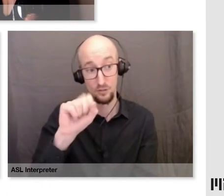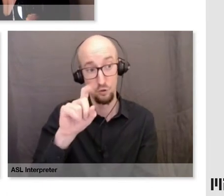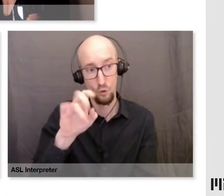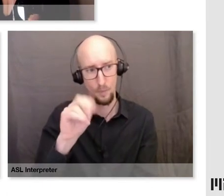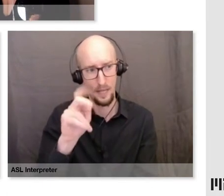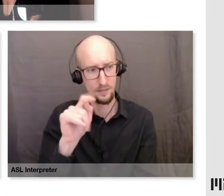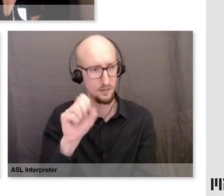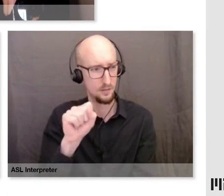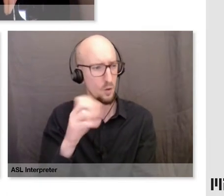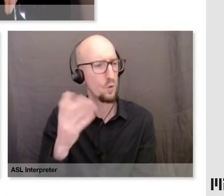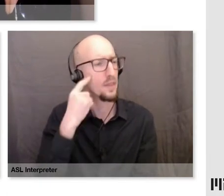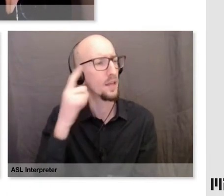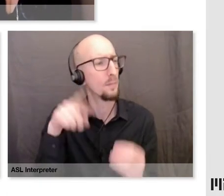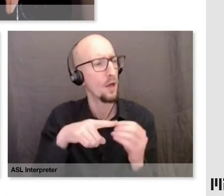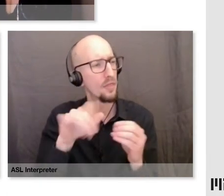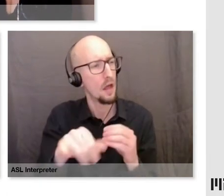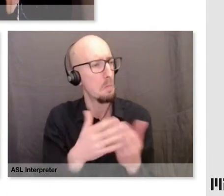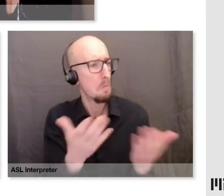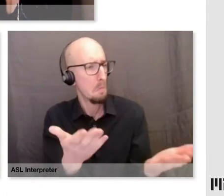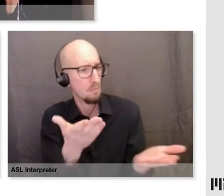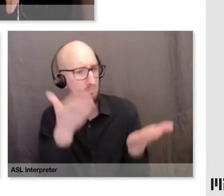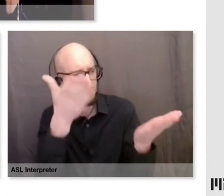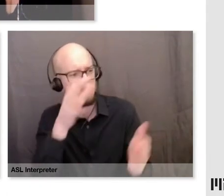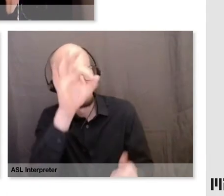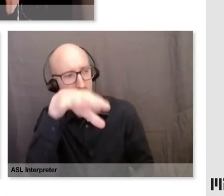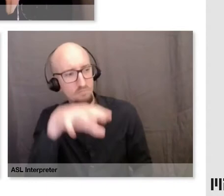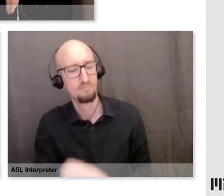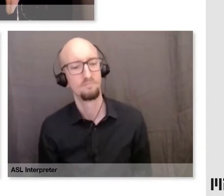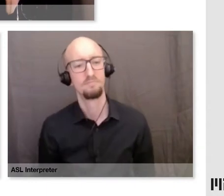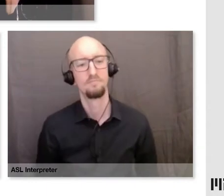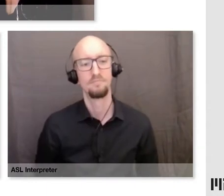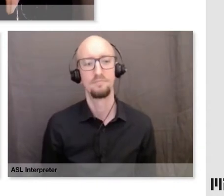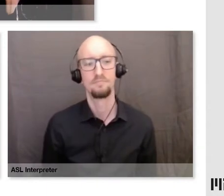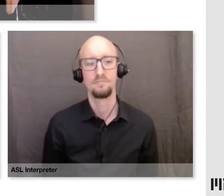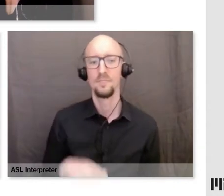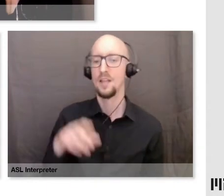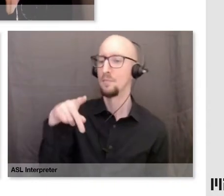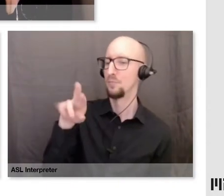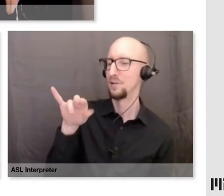So maybe yeah, do that. Pick that up. Thanks, Stefan.